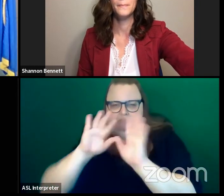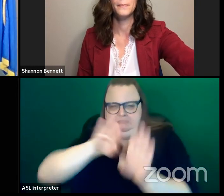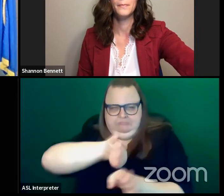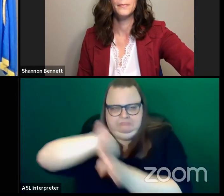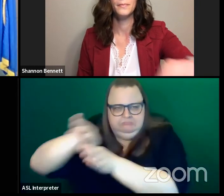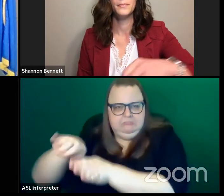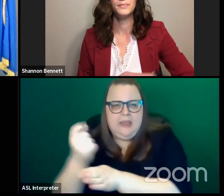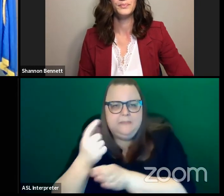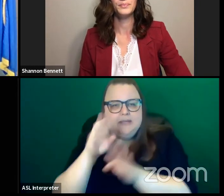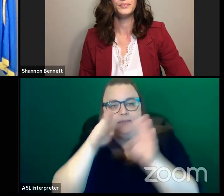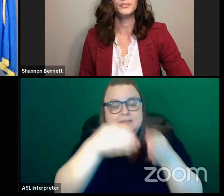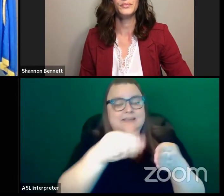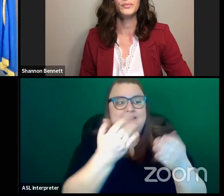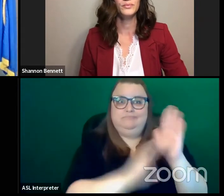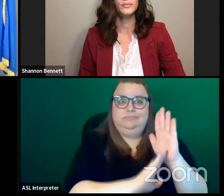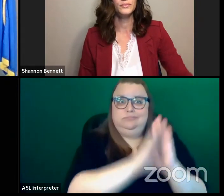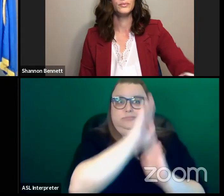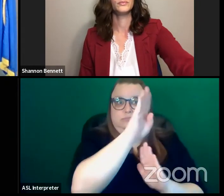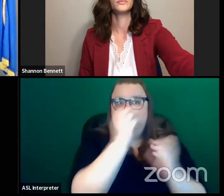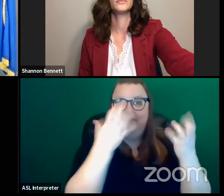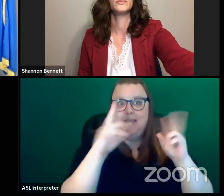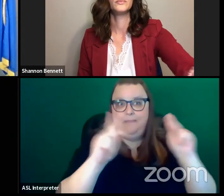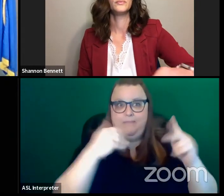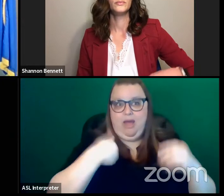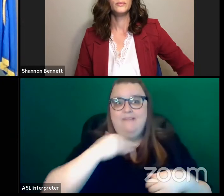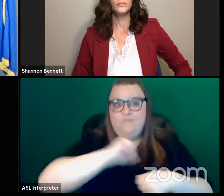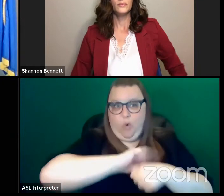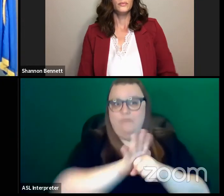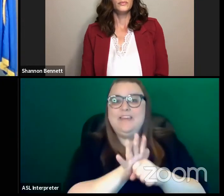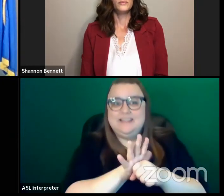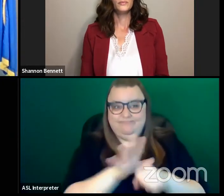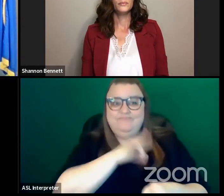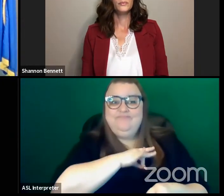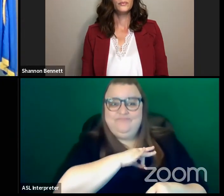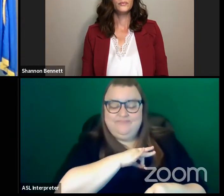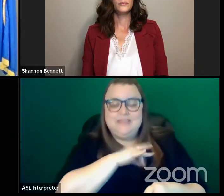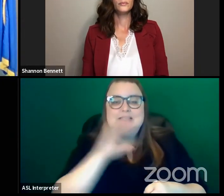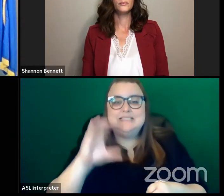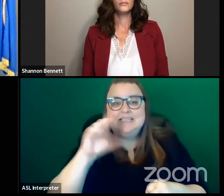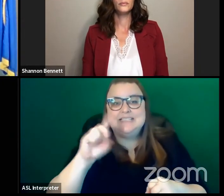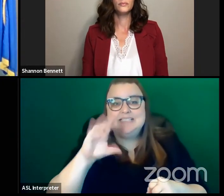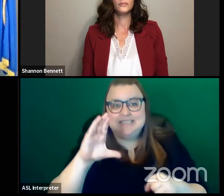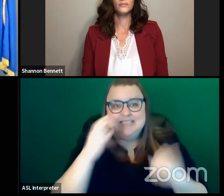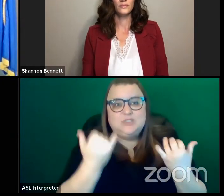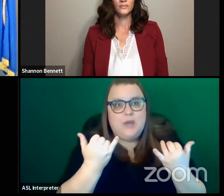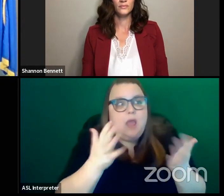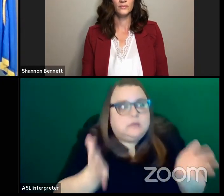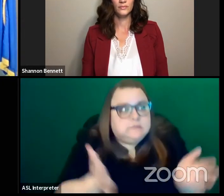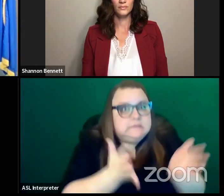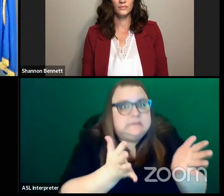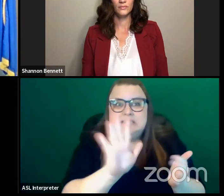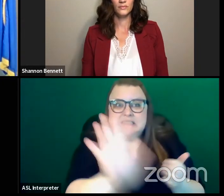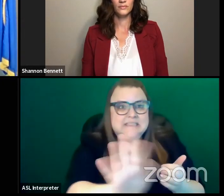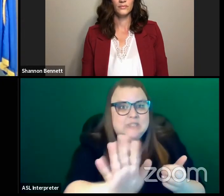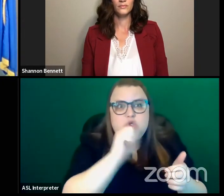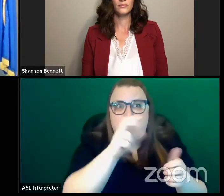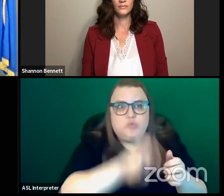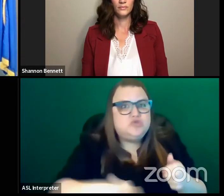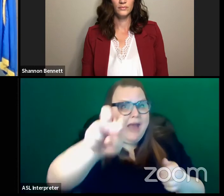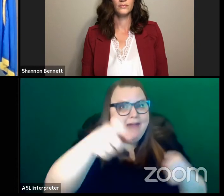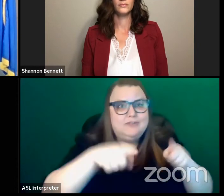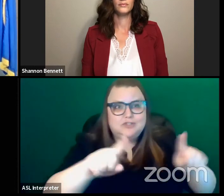into the rising case numbers, the CDC today again urged Americans not to travel over the holidays. Other